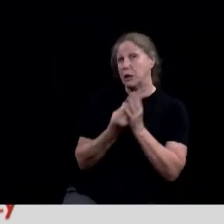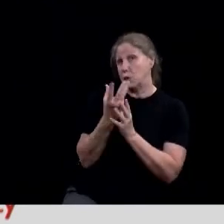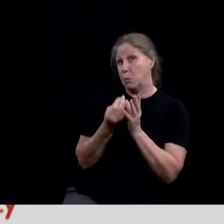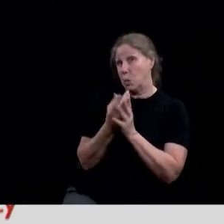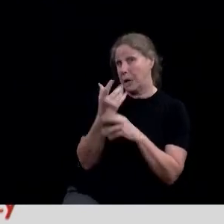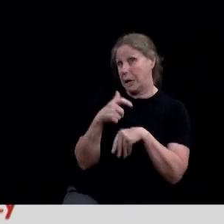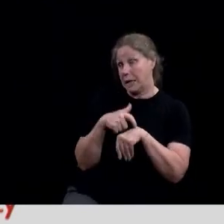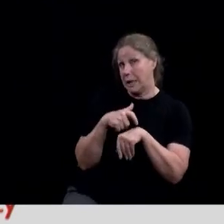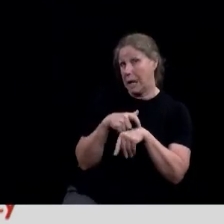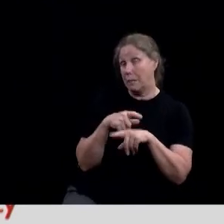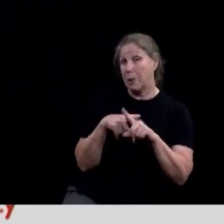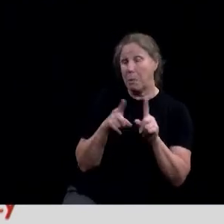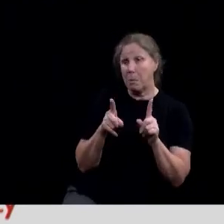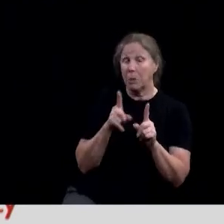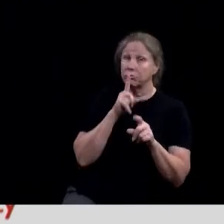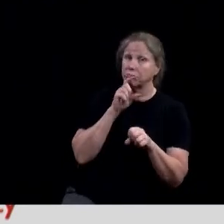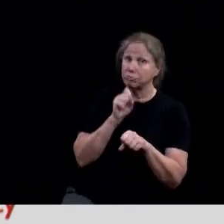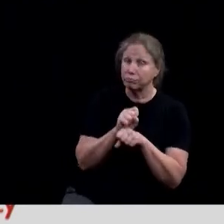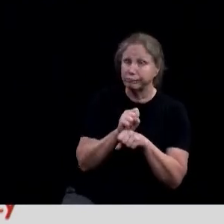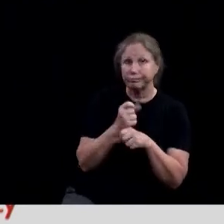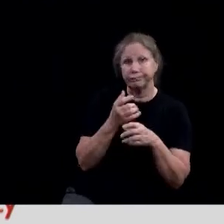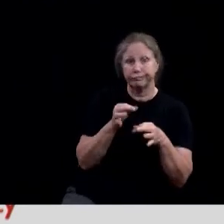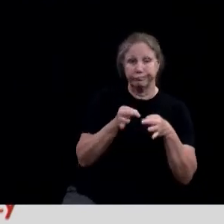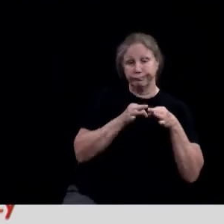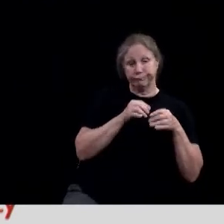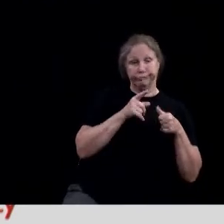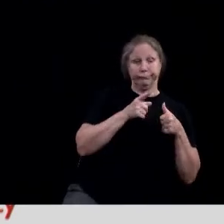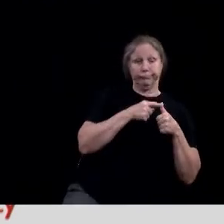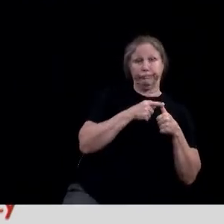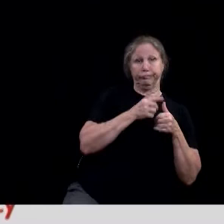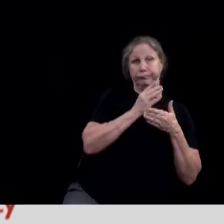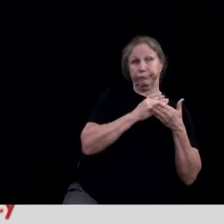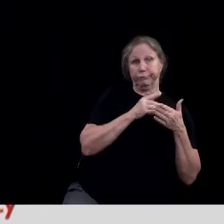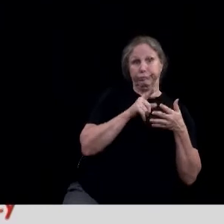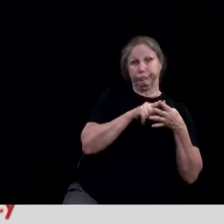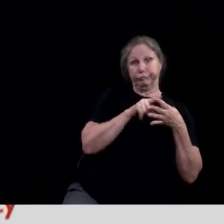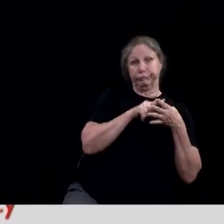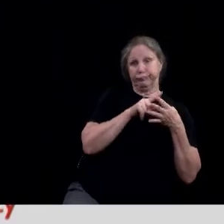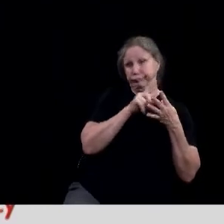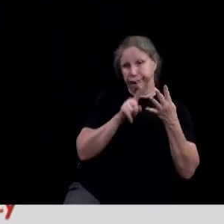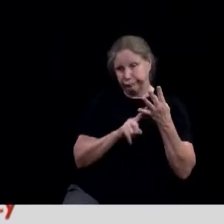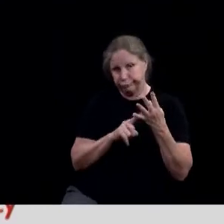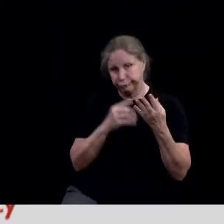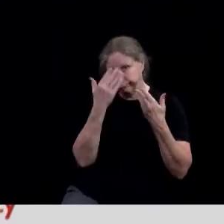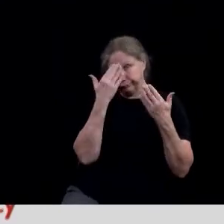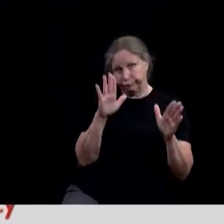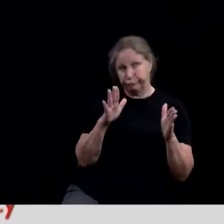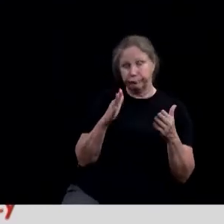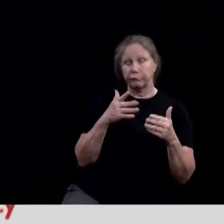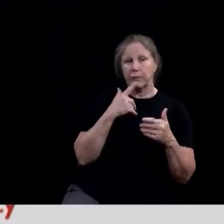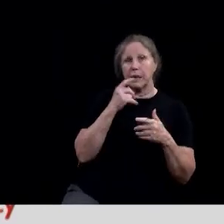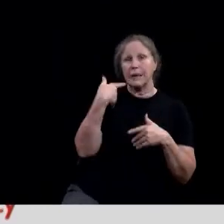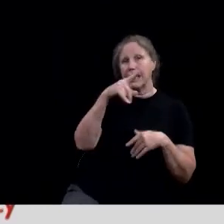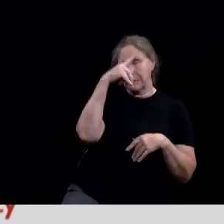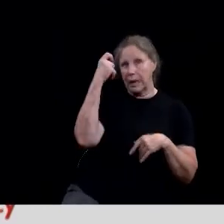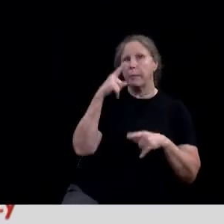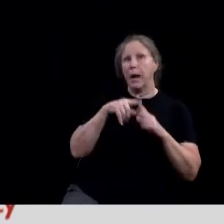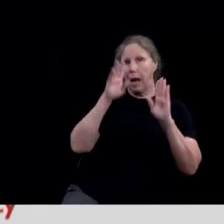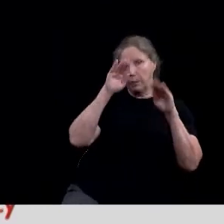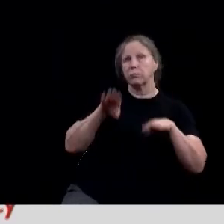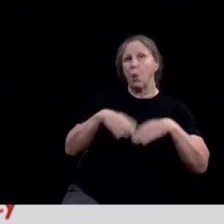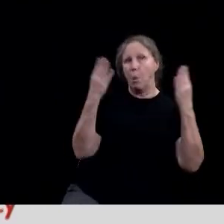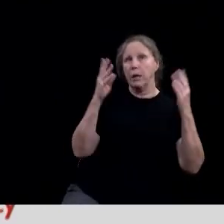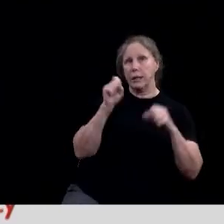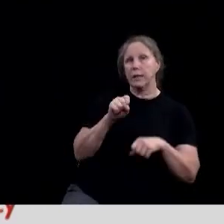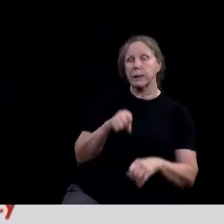spring, at this point, we're not certain. What we know is that next summer we expect to be in the space. Sure. Okay, no, that's fantastic.